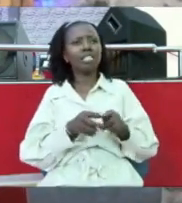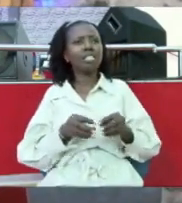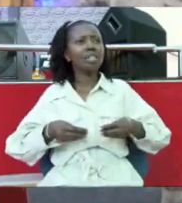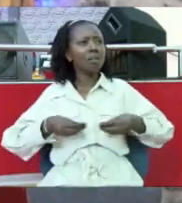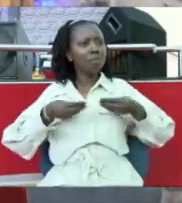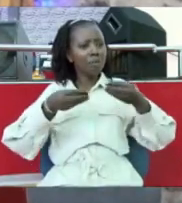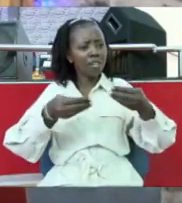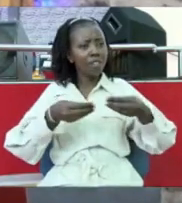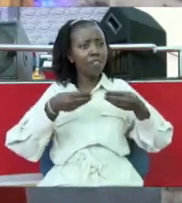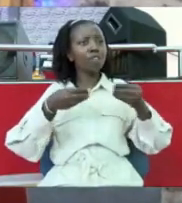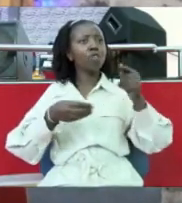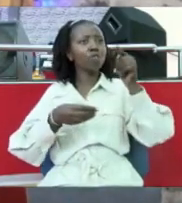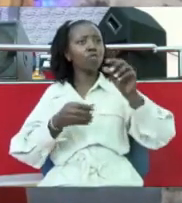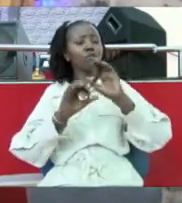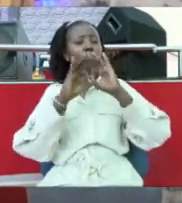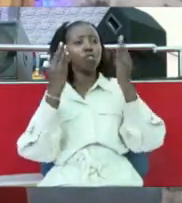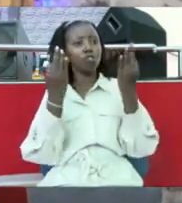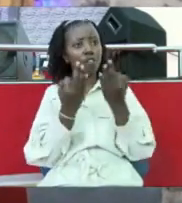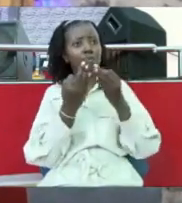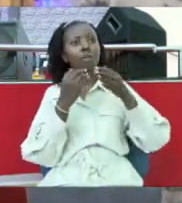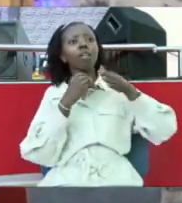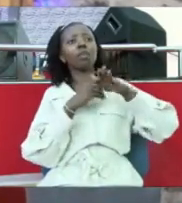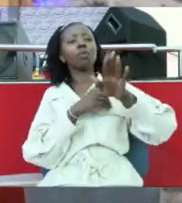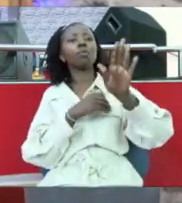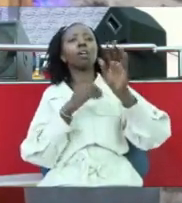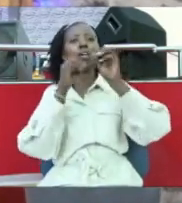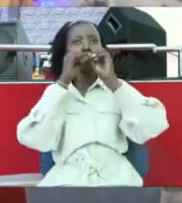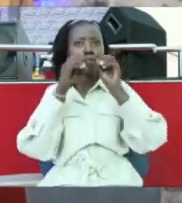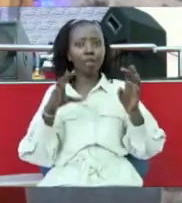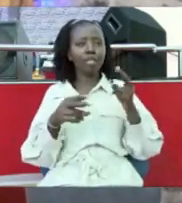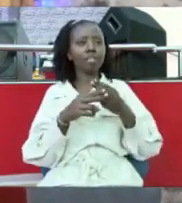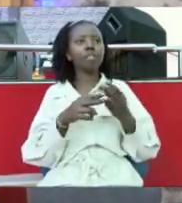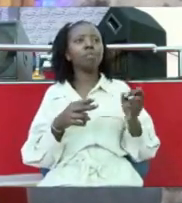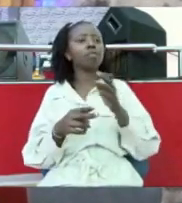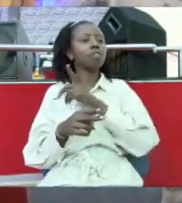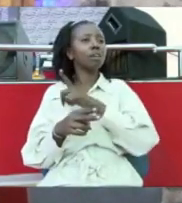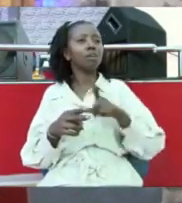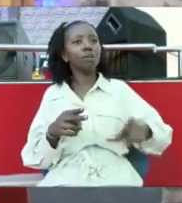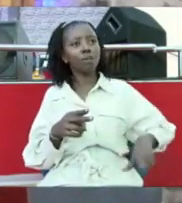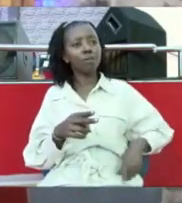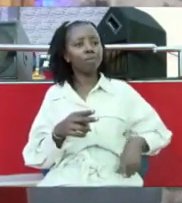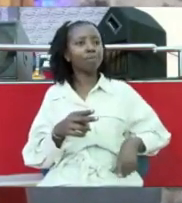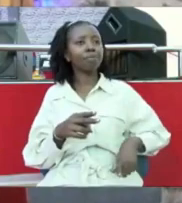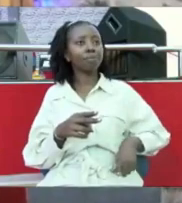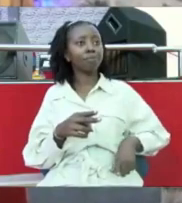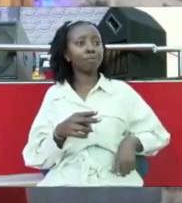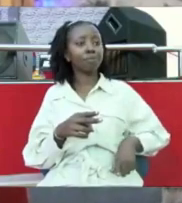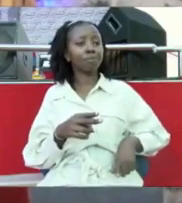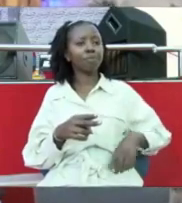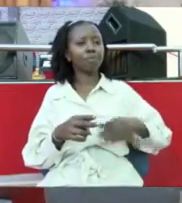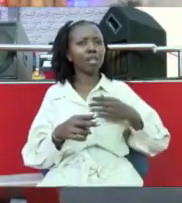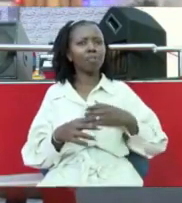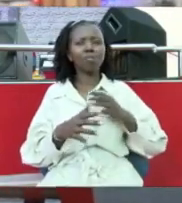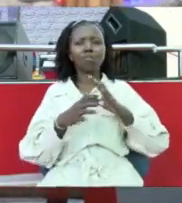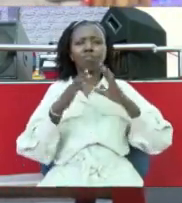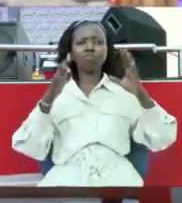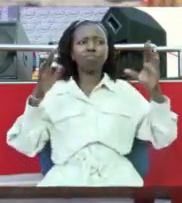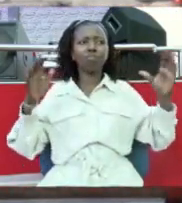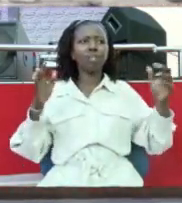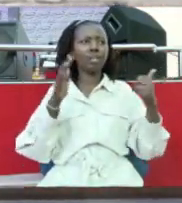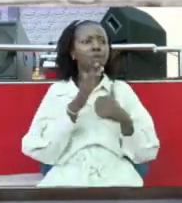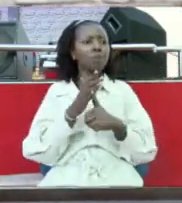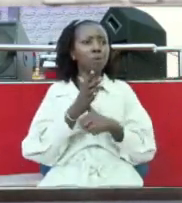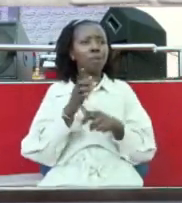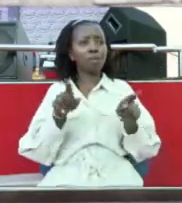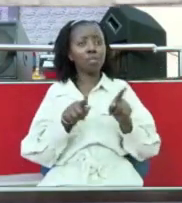and your family. Hata kukupea wewe na familia yako. Blessed be the name of the Lord. Libarikiwe jina la Bwana. My biggest problem and your problem.